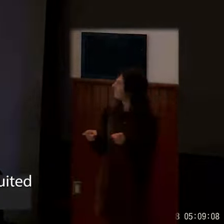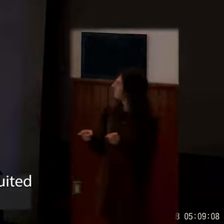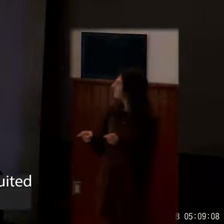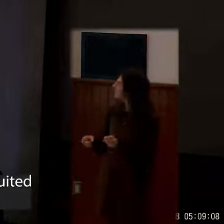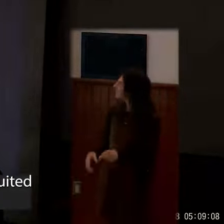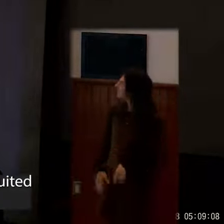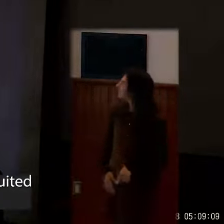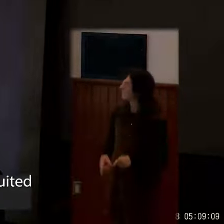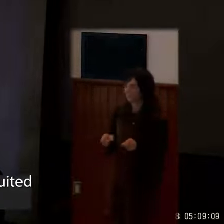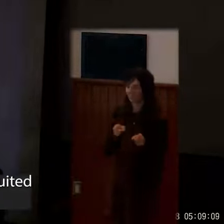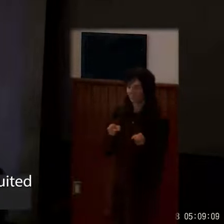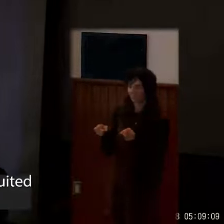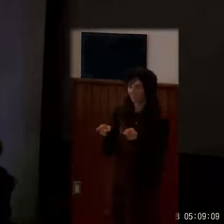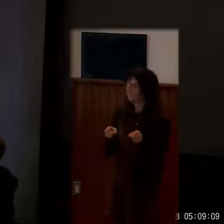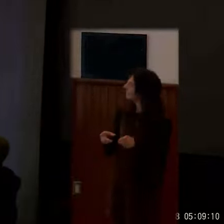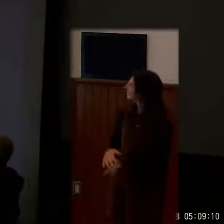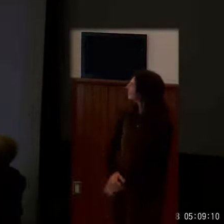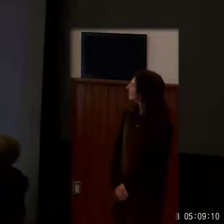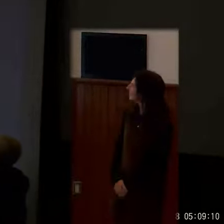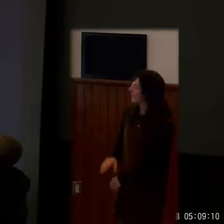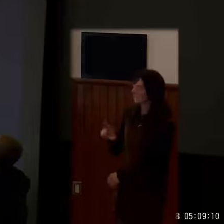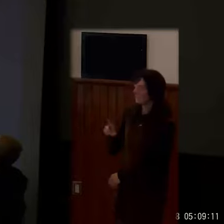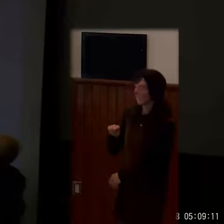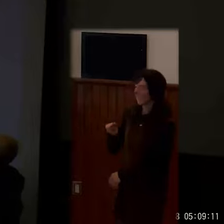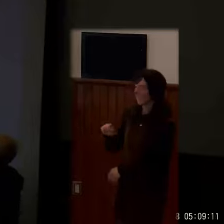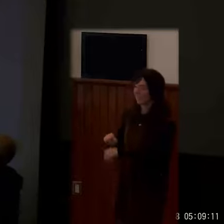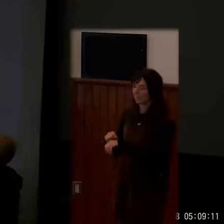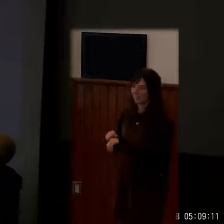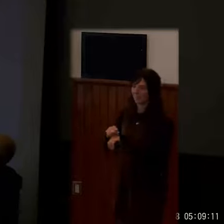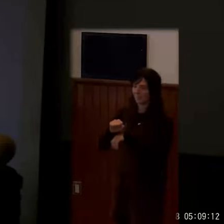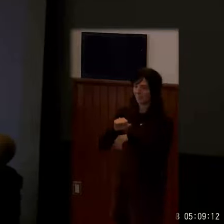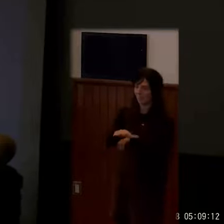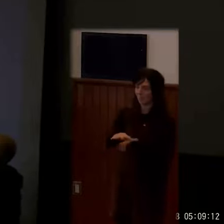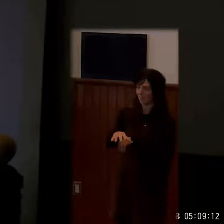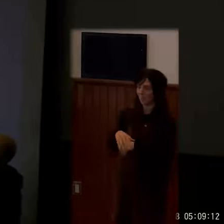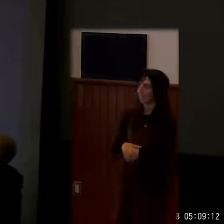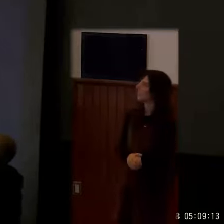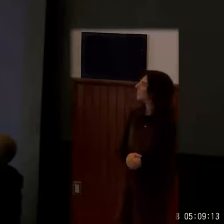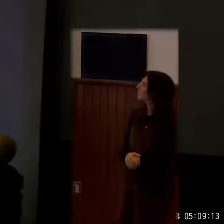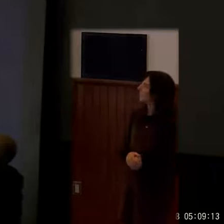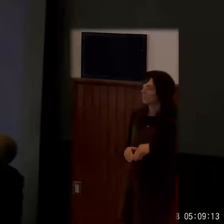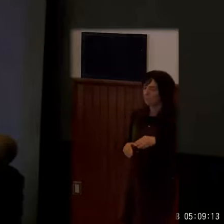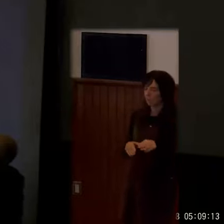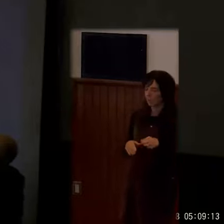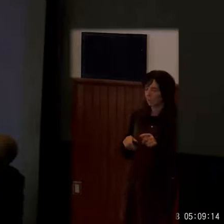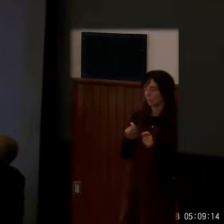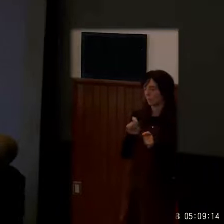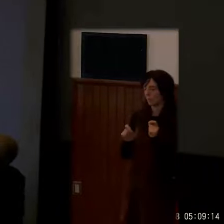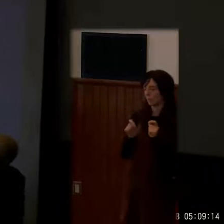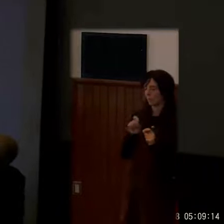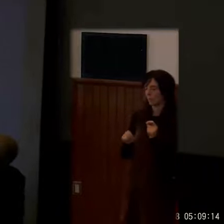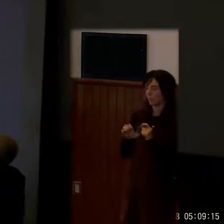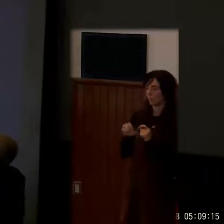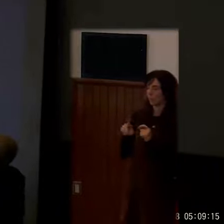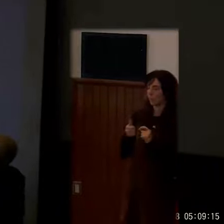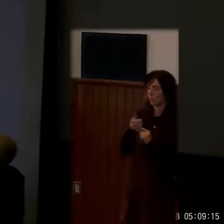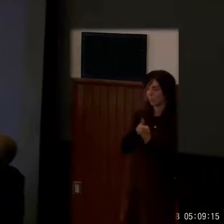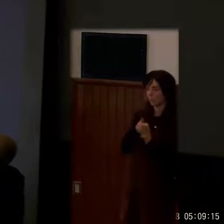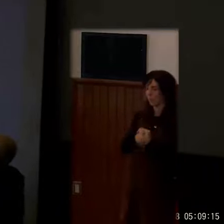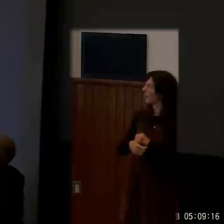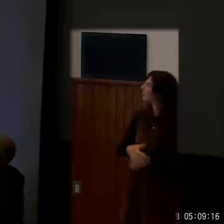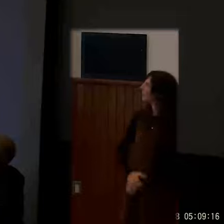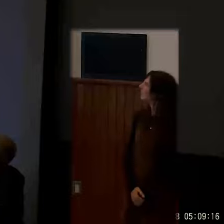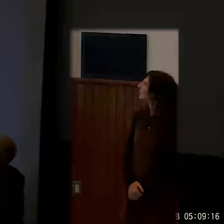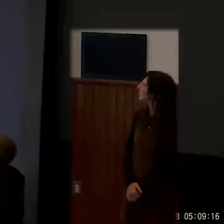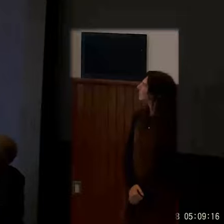circuited body, Xeno injects her DNA codes onto Reiko. Reiko rewrites own codes. Code